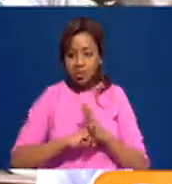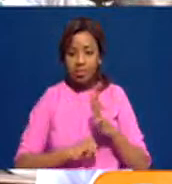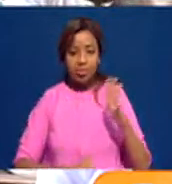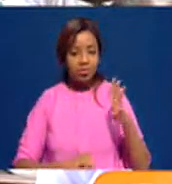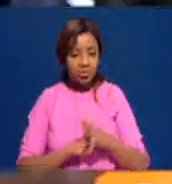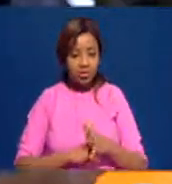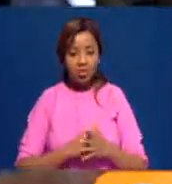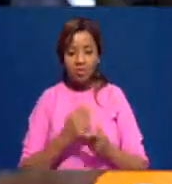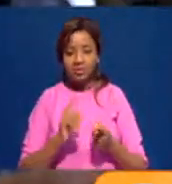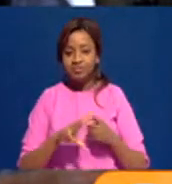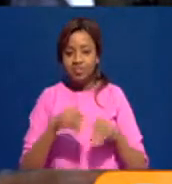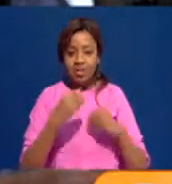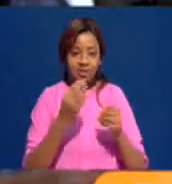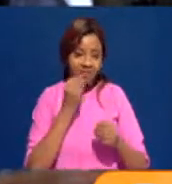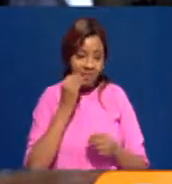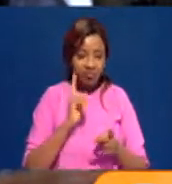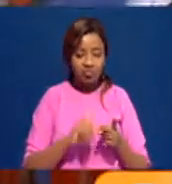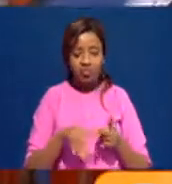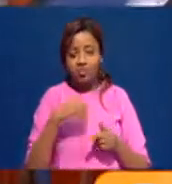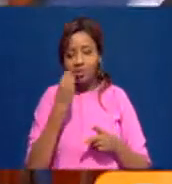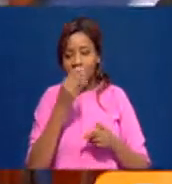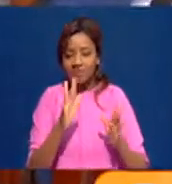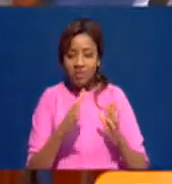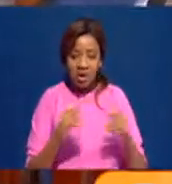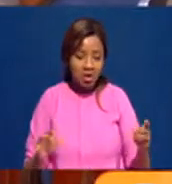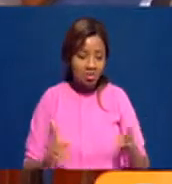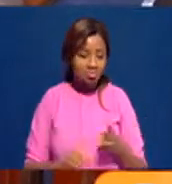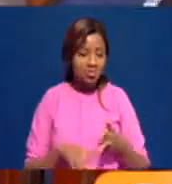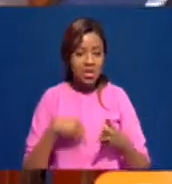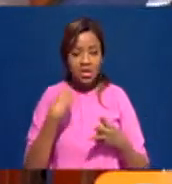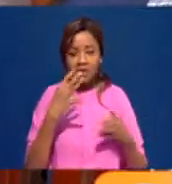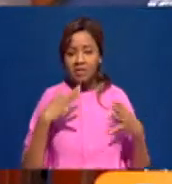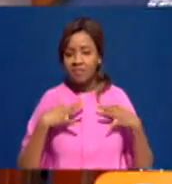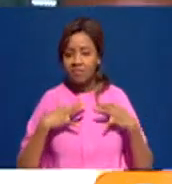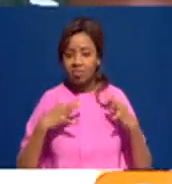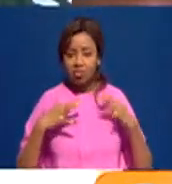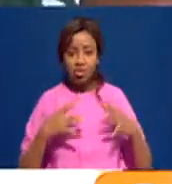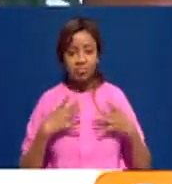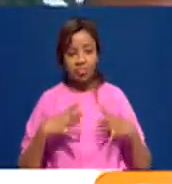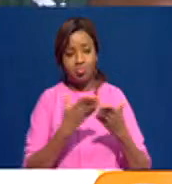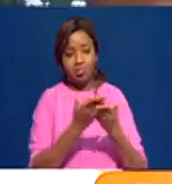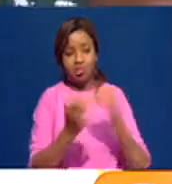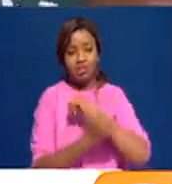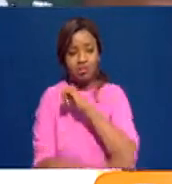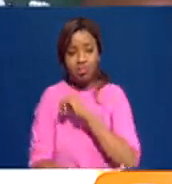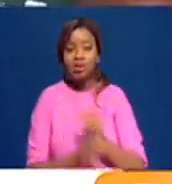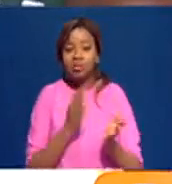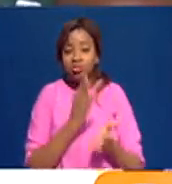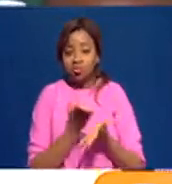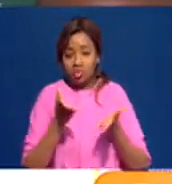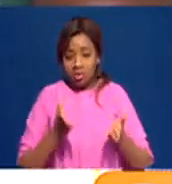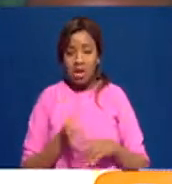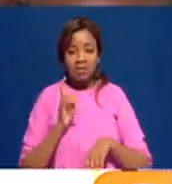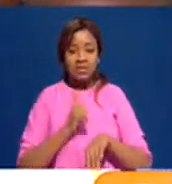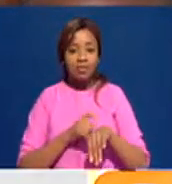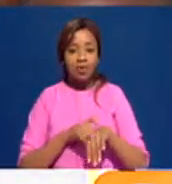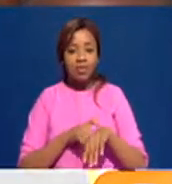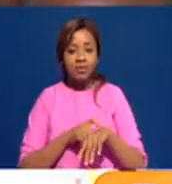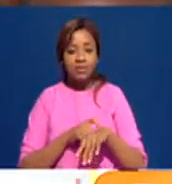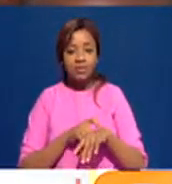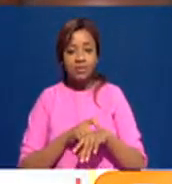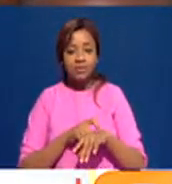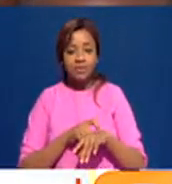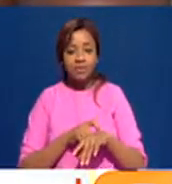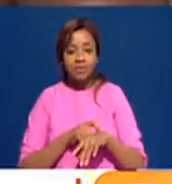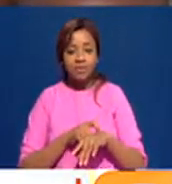such as shelter, foodstuff, and clothing, with the less fortunate. It's a moment of all of us Kenyans reconciling and